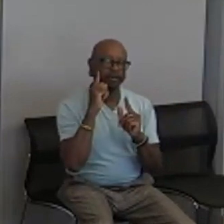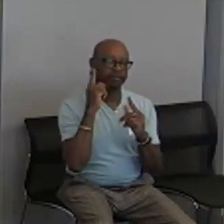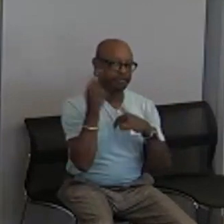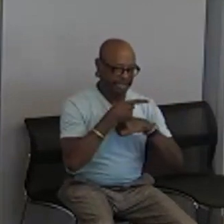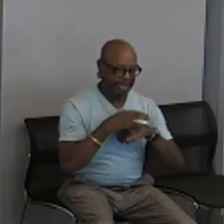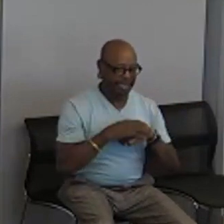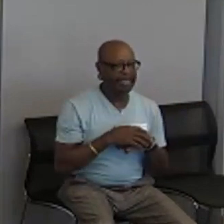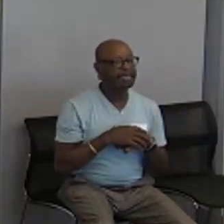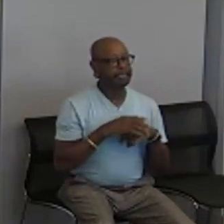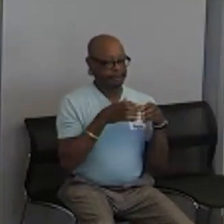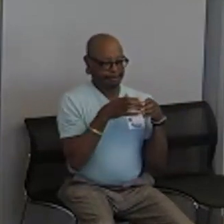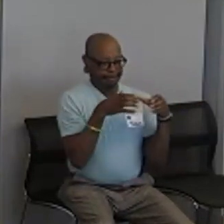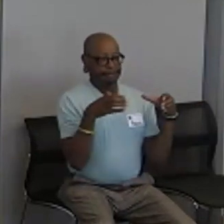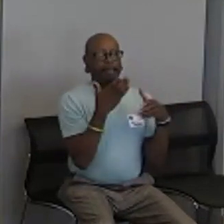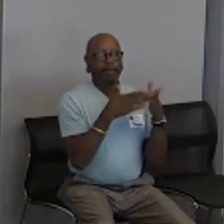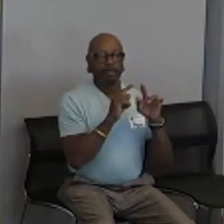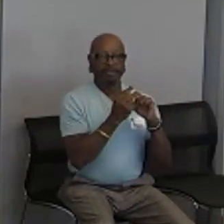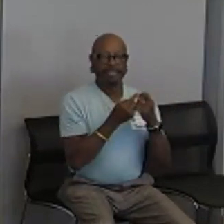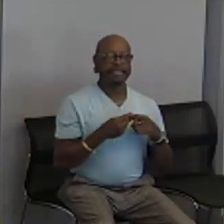today.